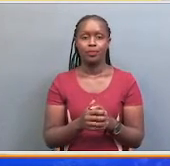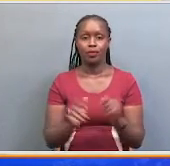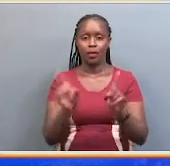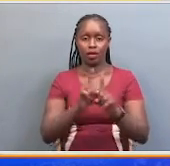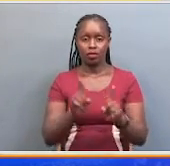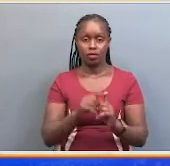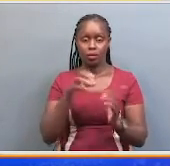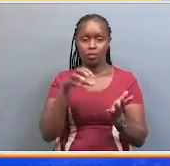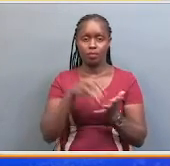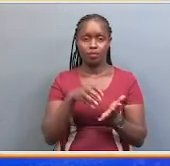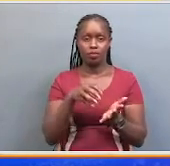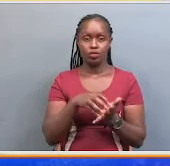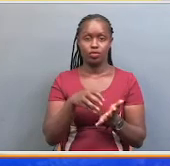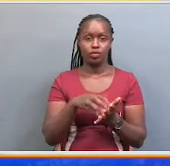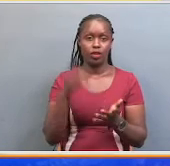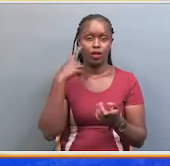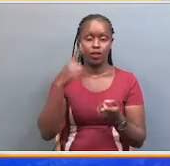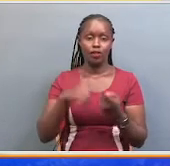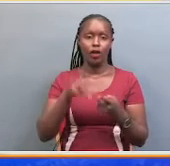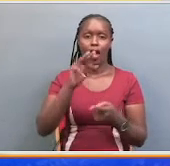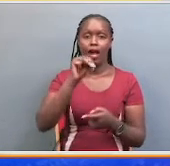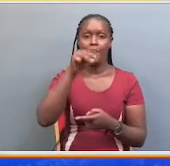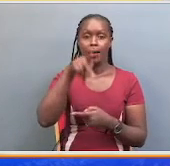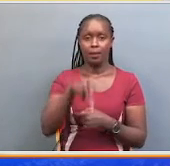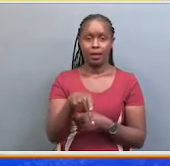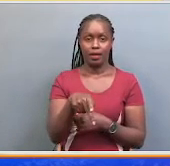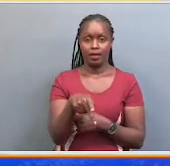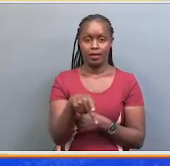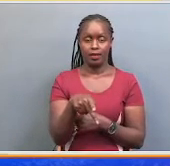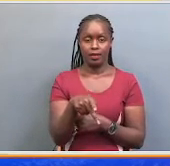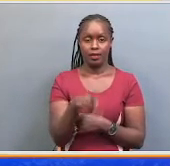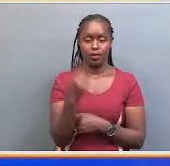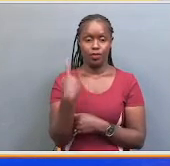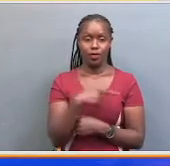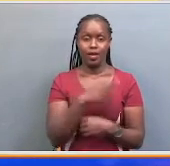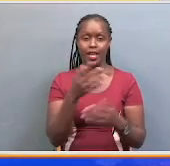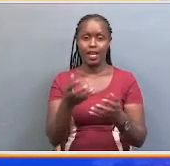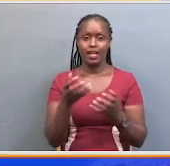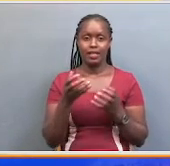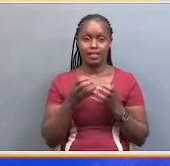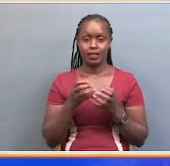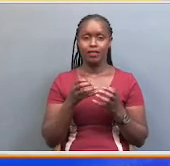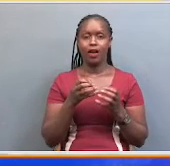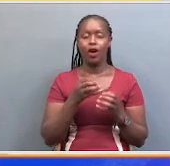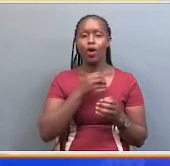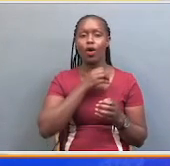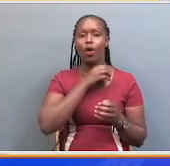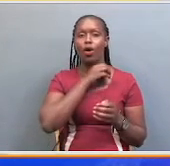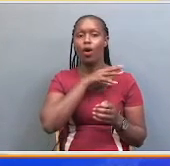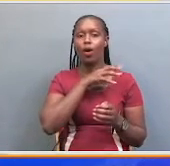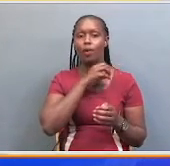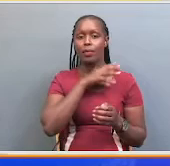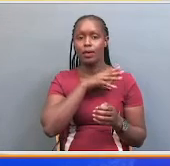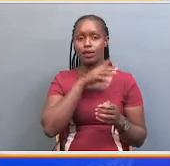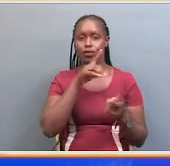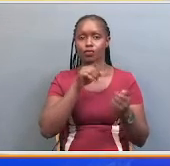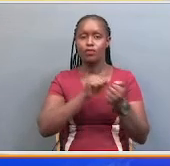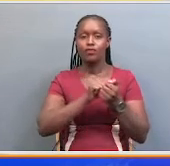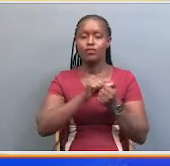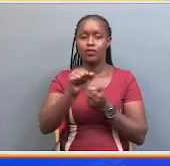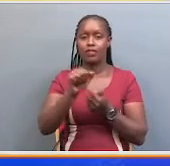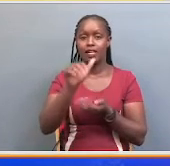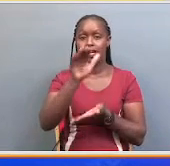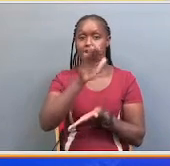of member of parliament, we have received disputes in respect to 15